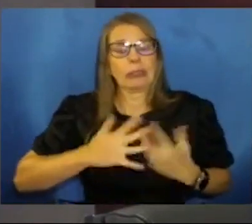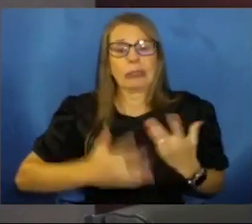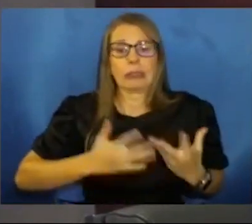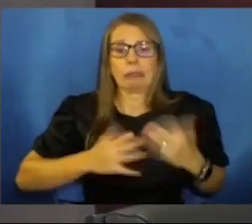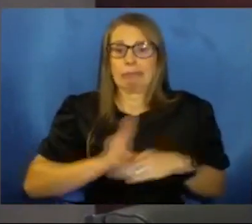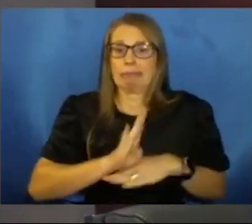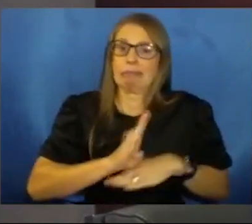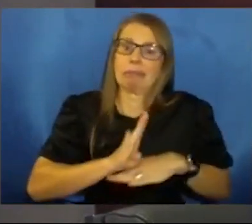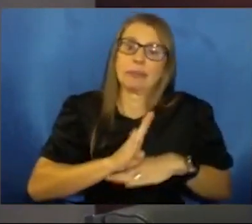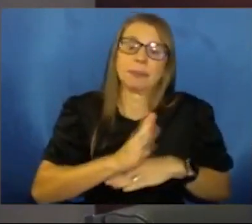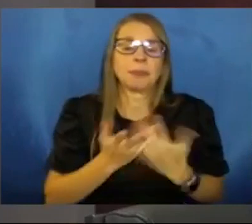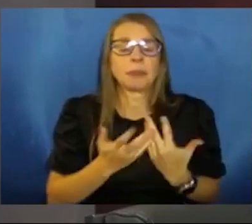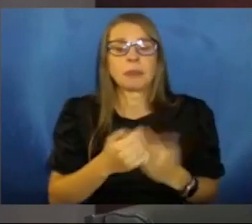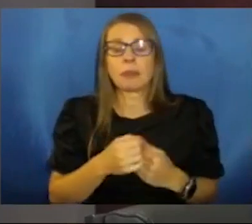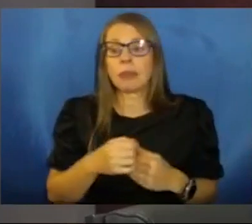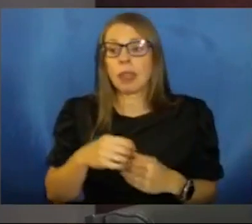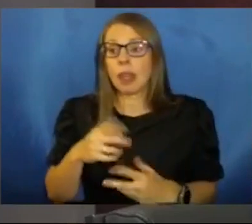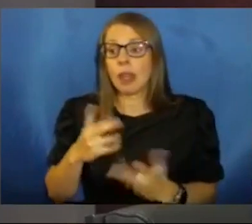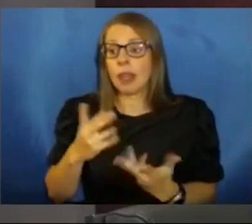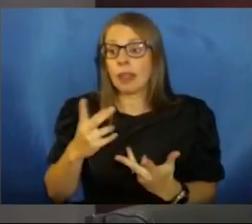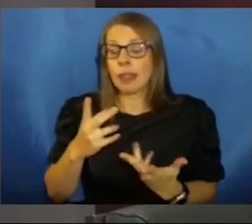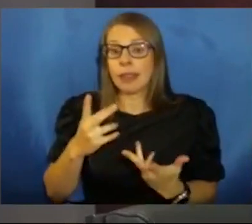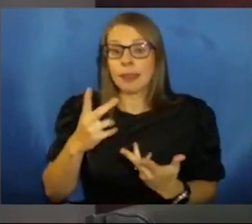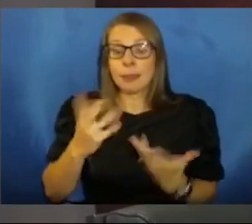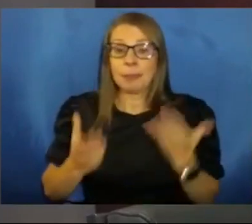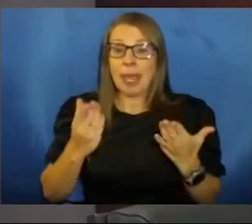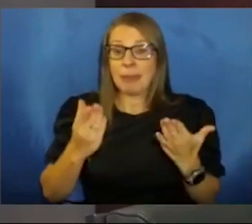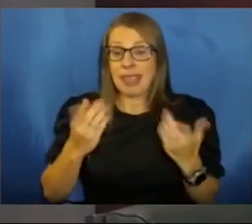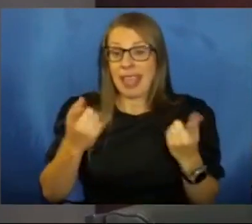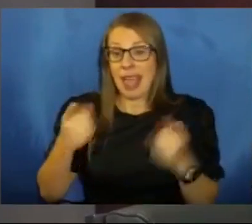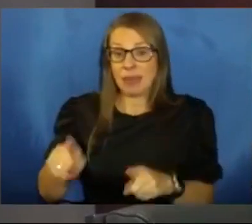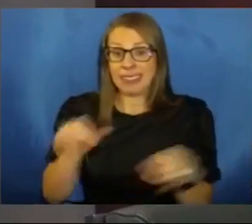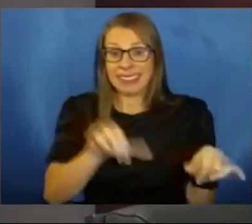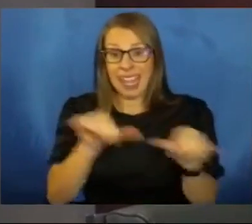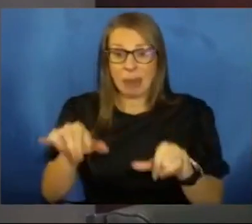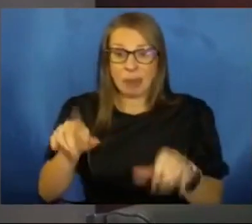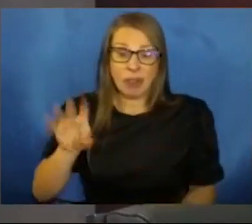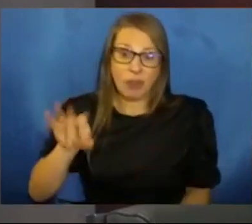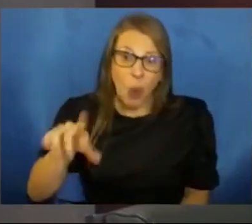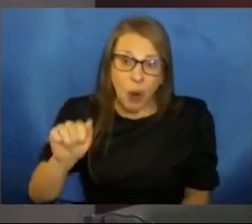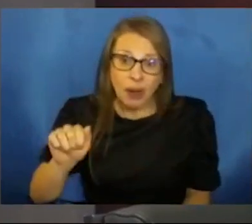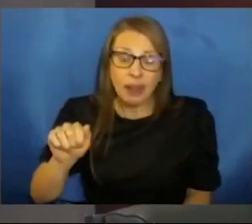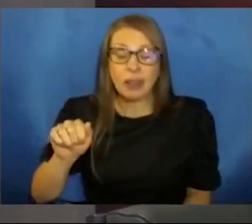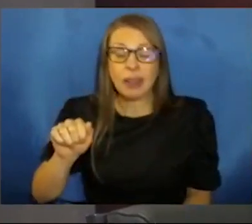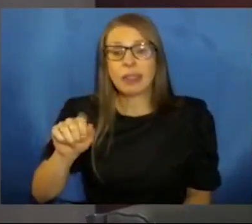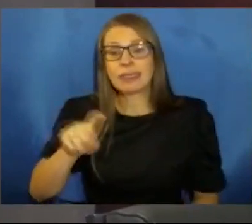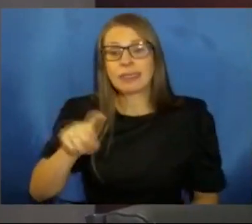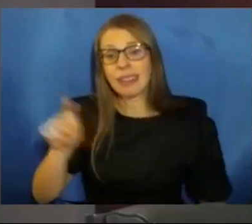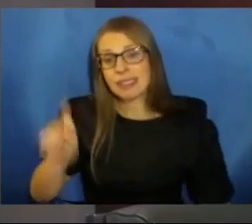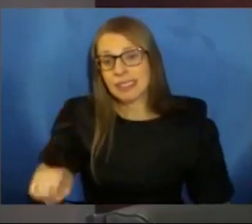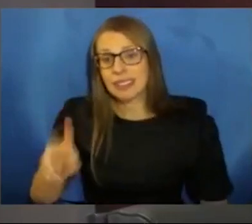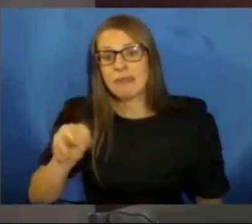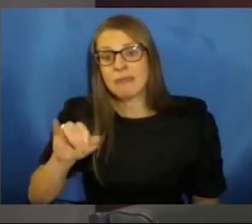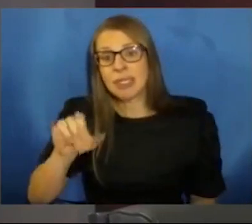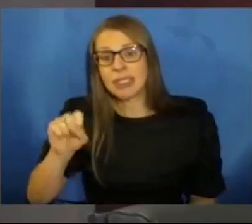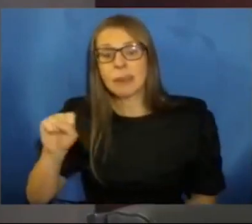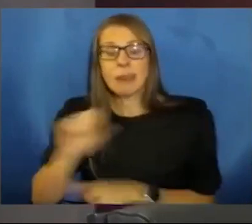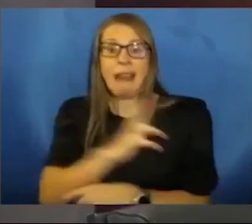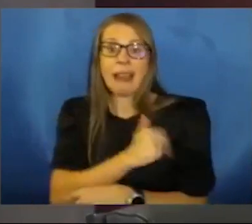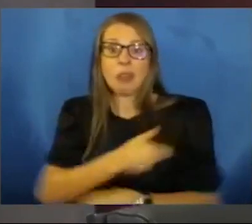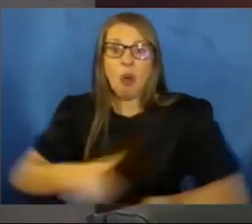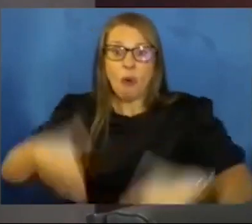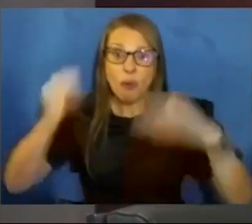worried about what is yet to come, and knowing that hospitals are already stretched. And